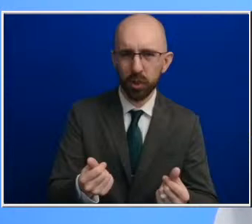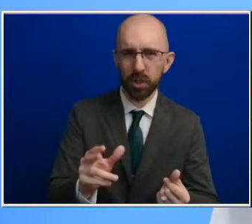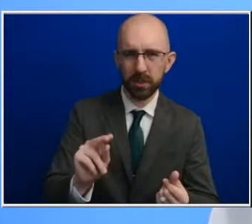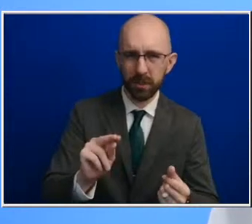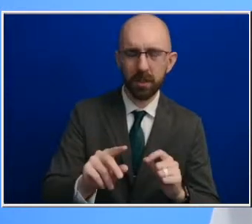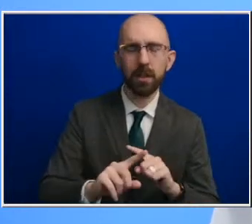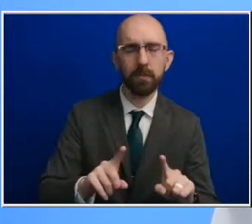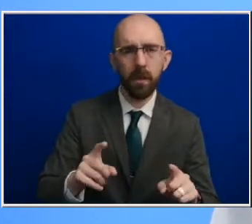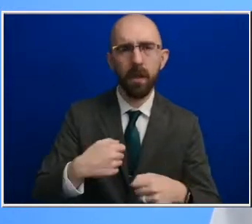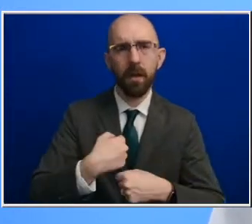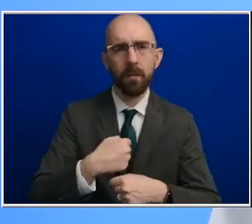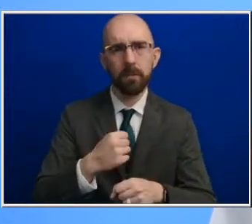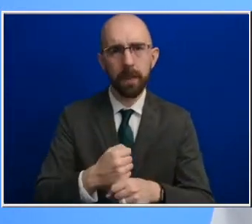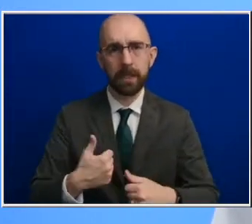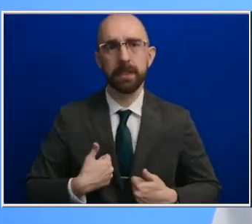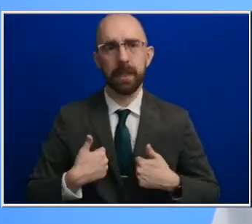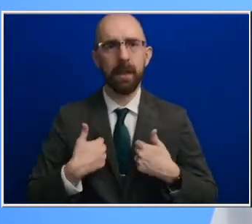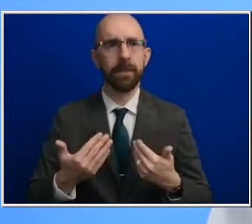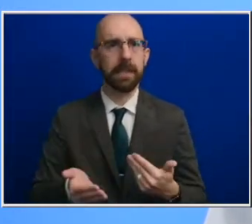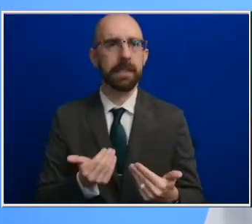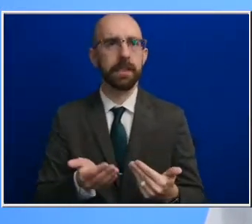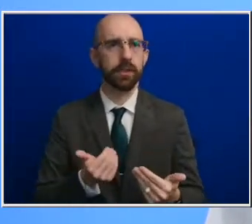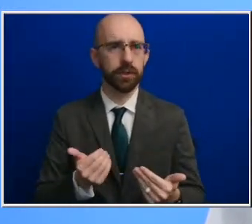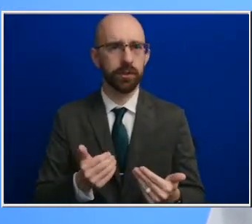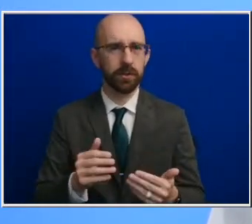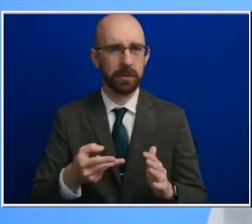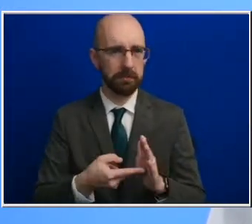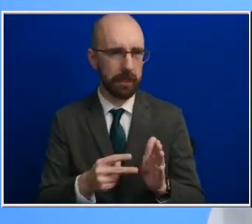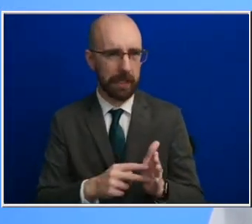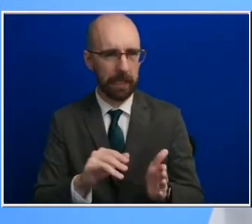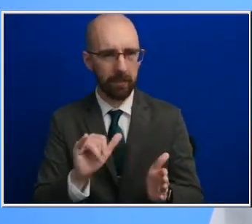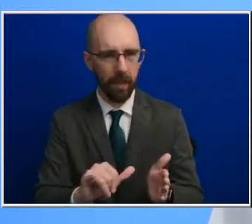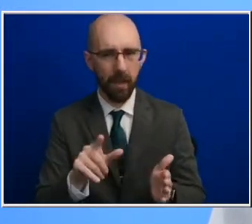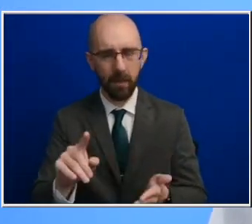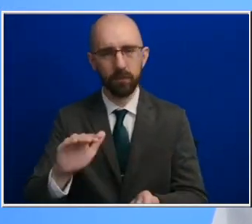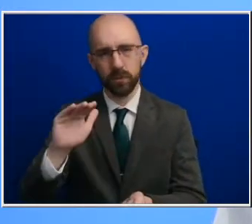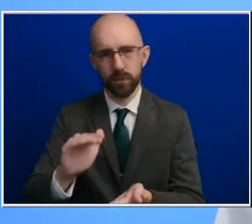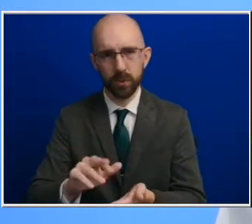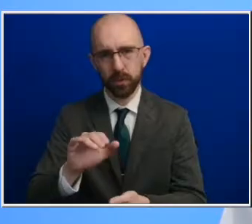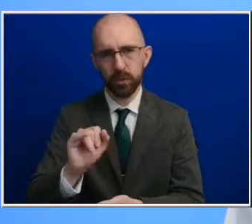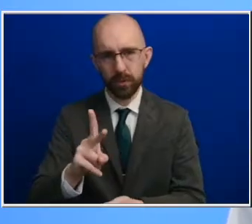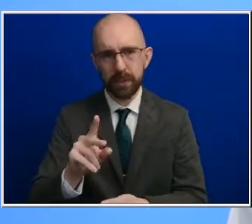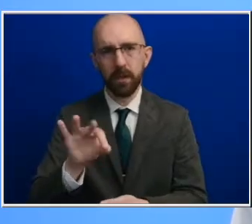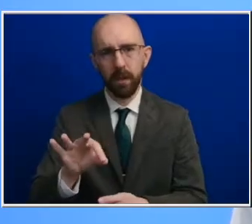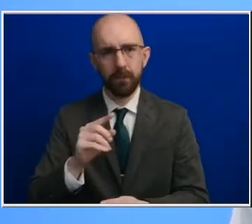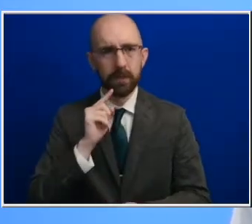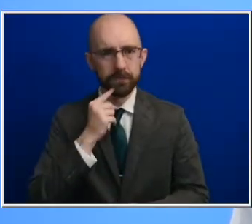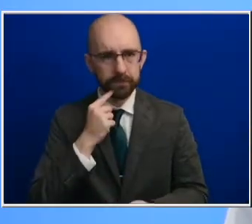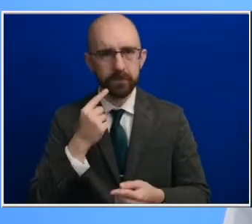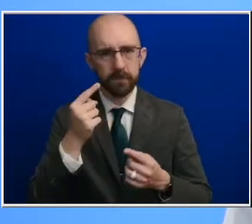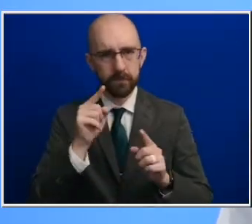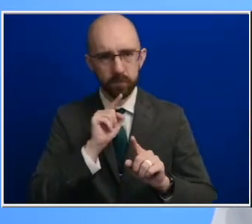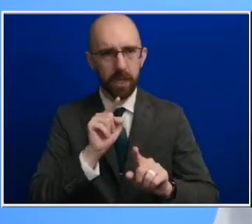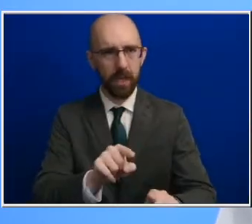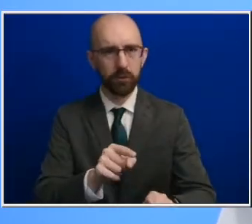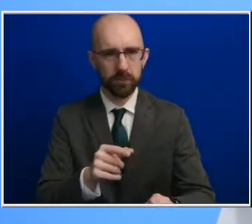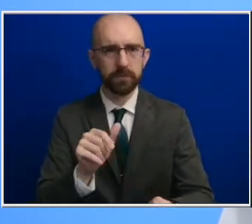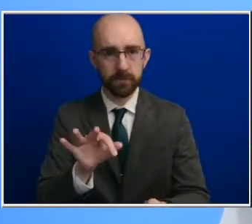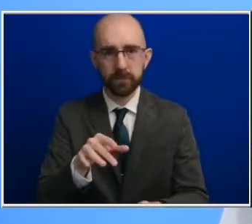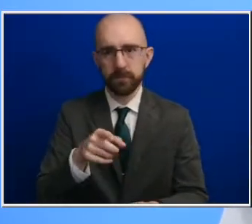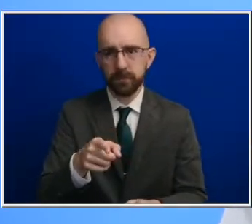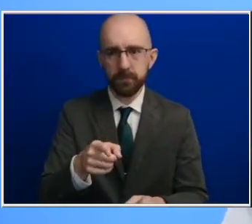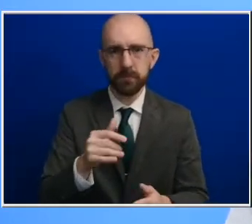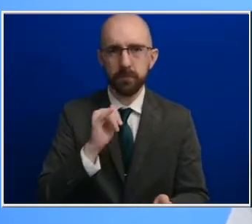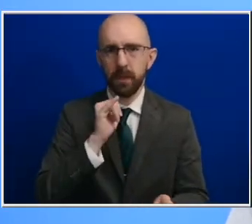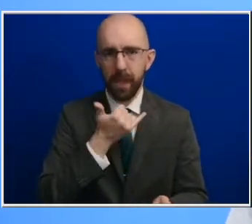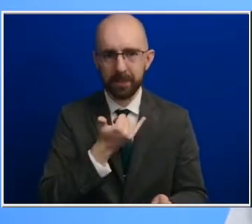make life a lot easier in the sense that it reduces your risk of a severe reaction if you should